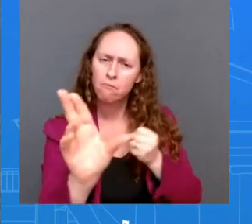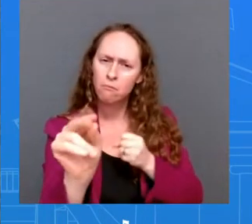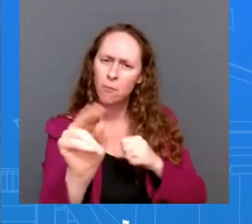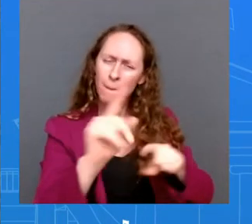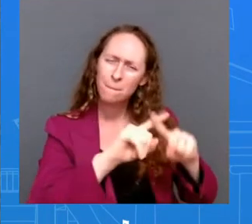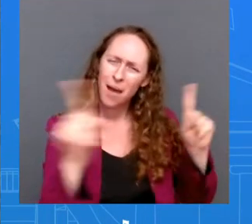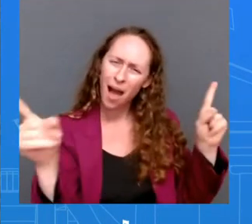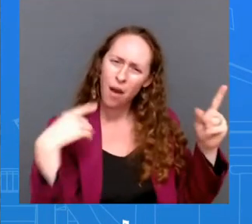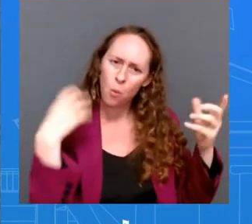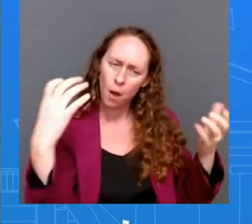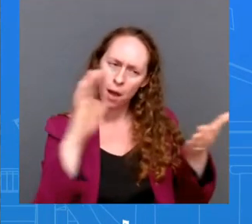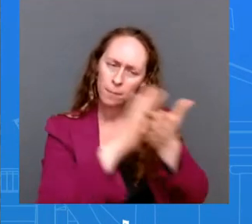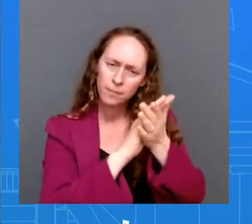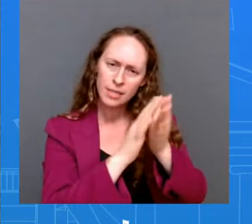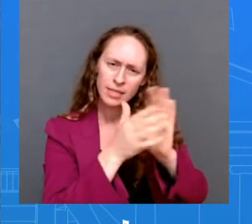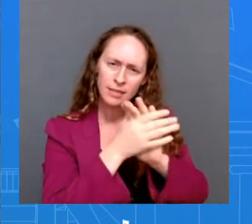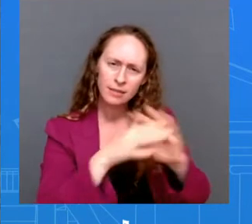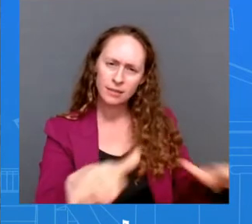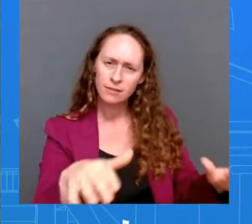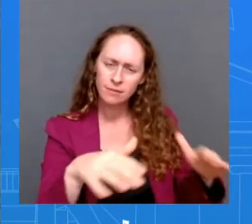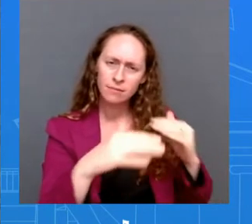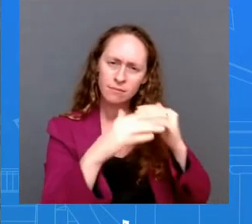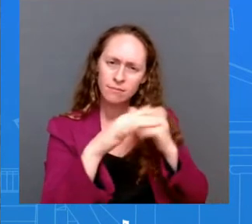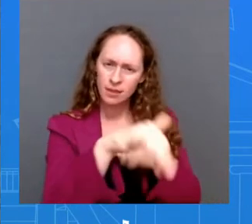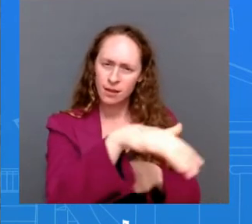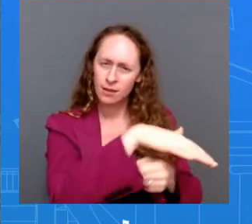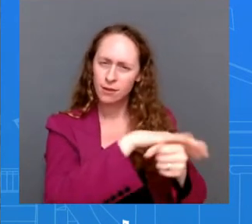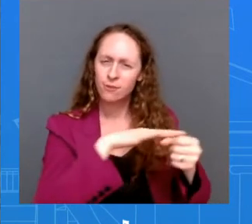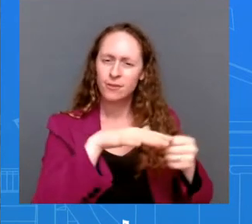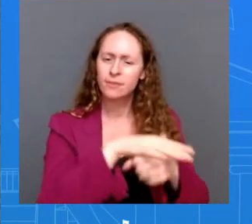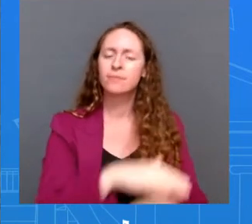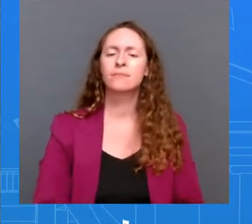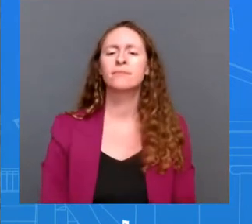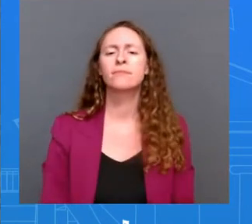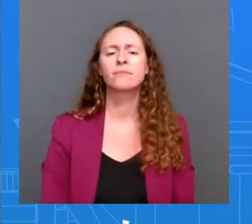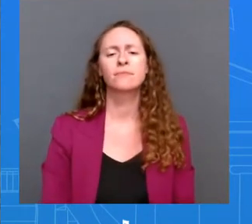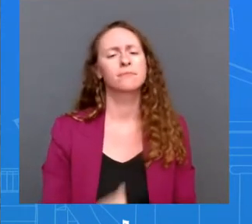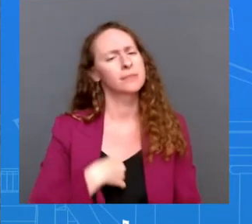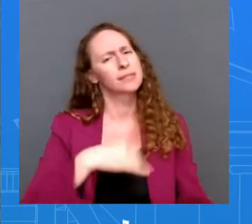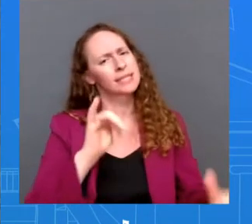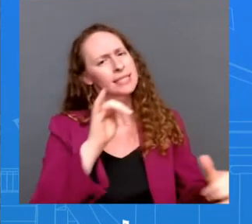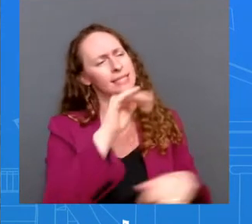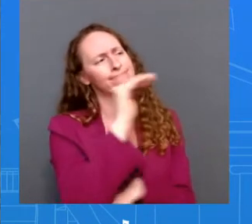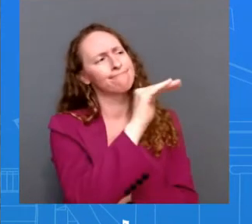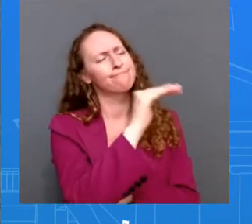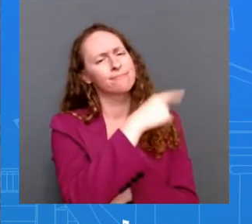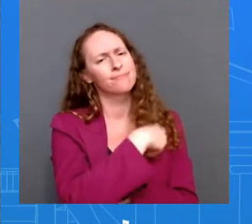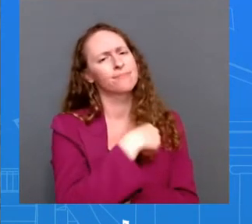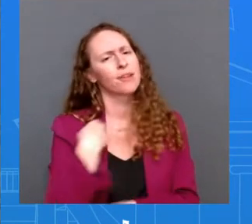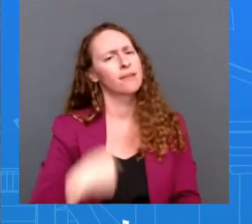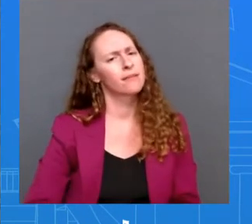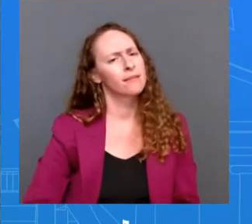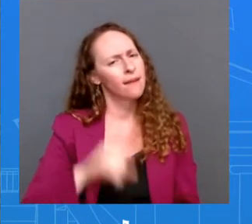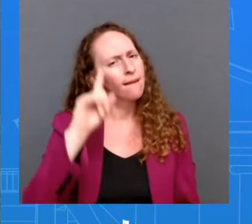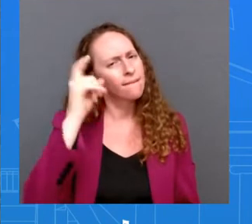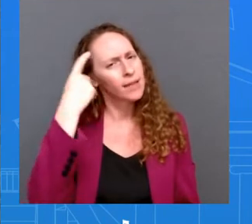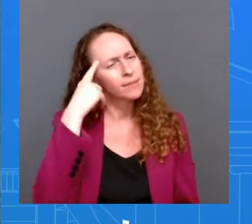As President Biden told President Xi, the speaker's visit was consistent with our One China policy, that she had a right to